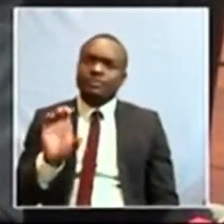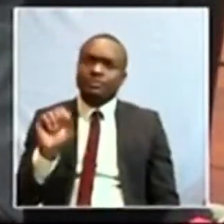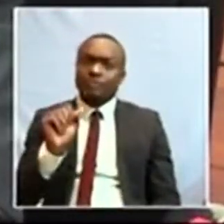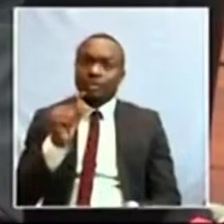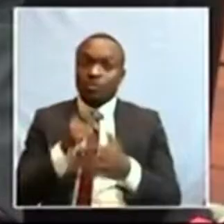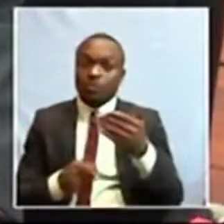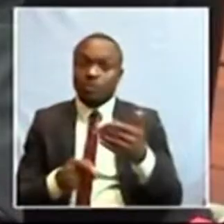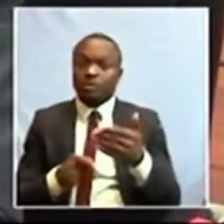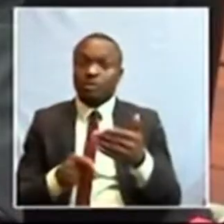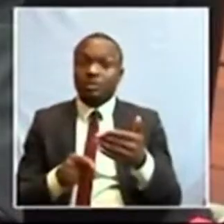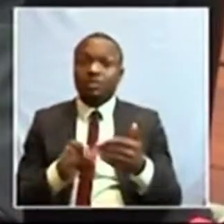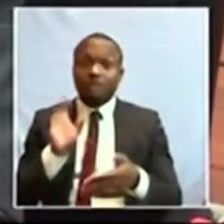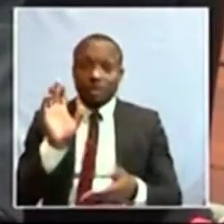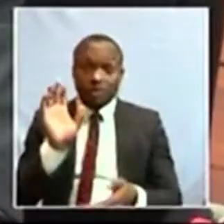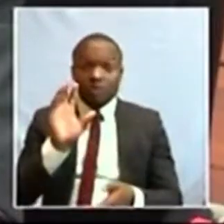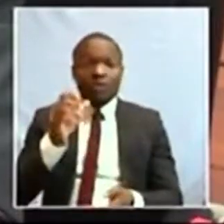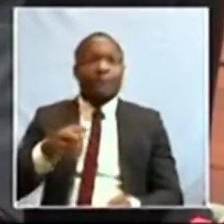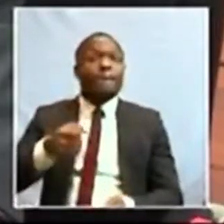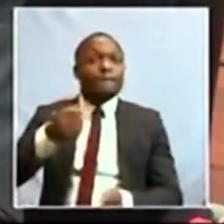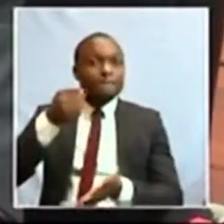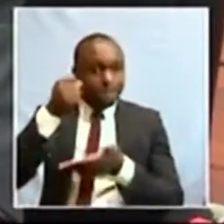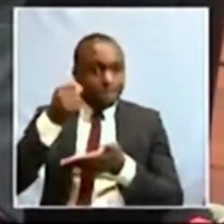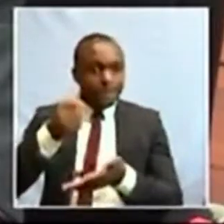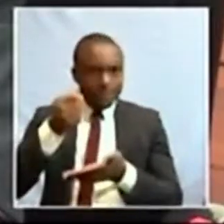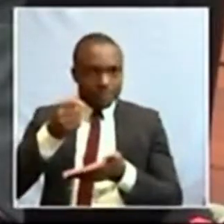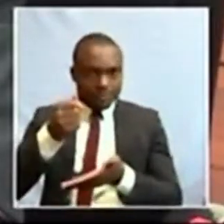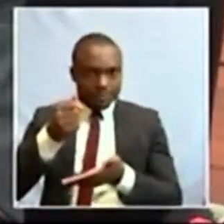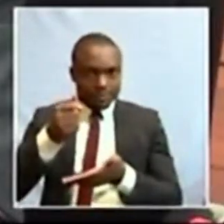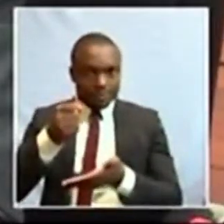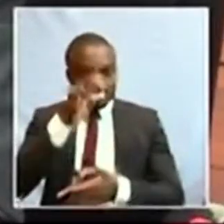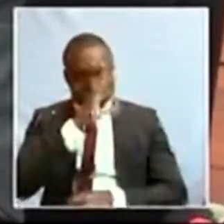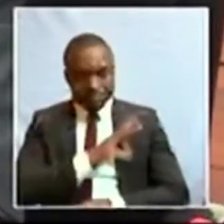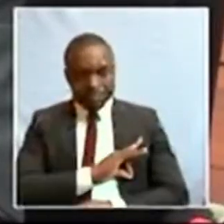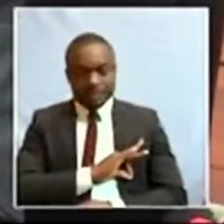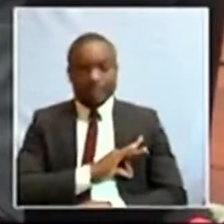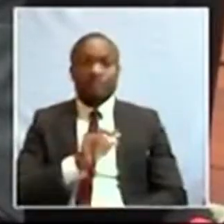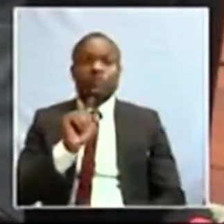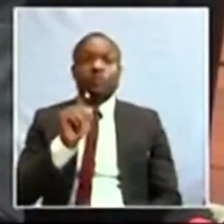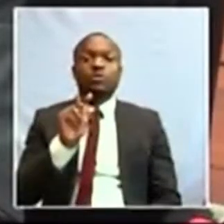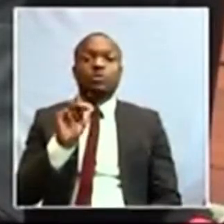your income base monthly as a Masaiti?